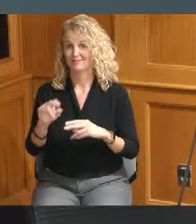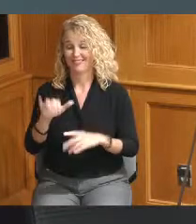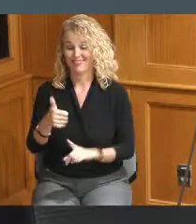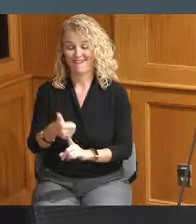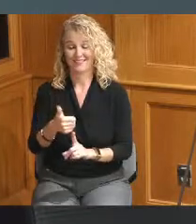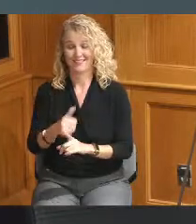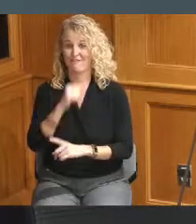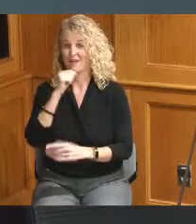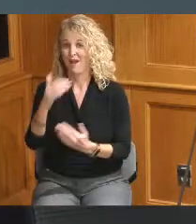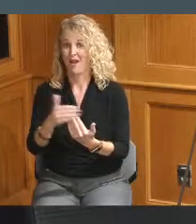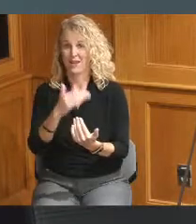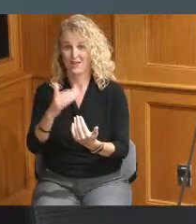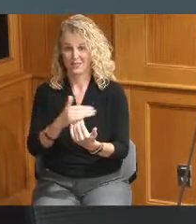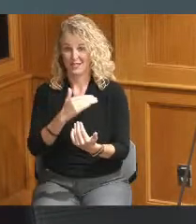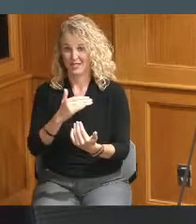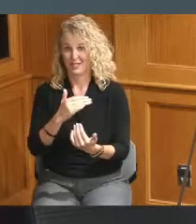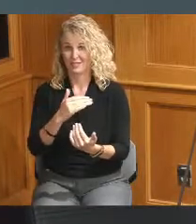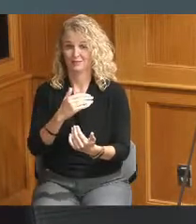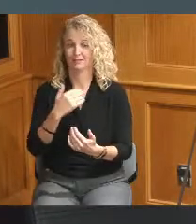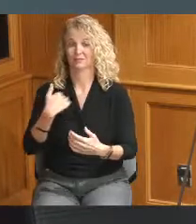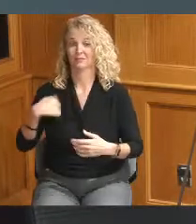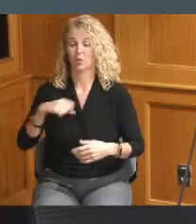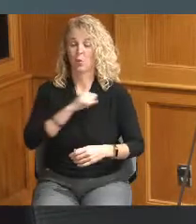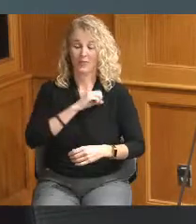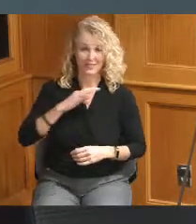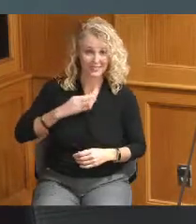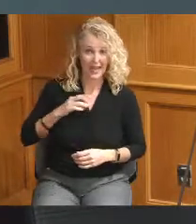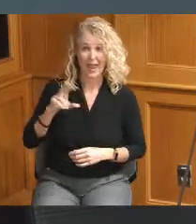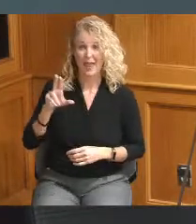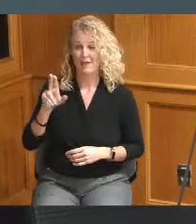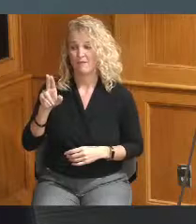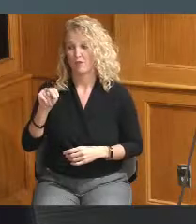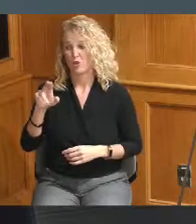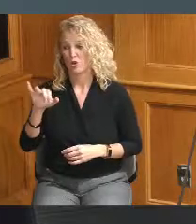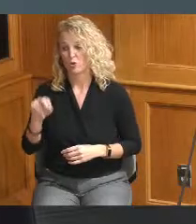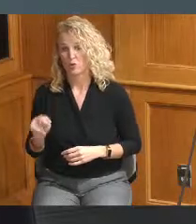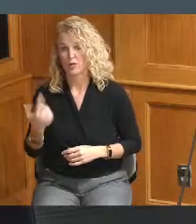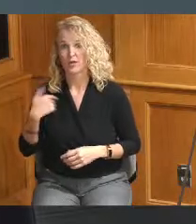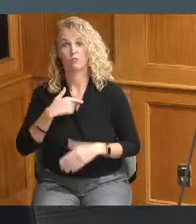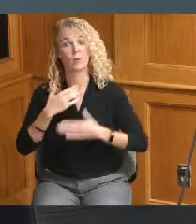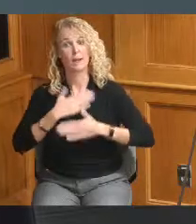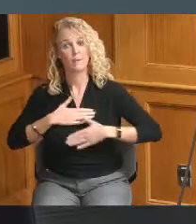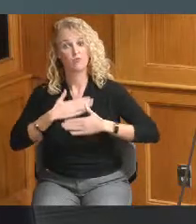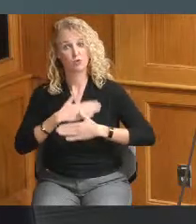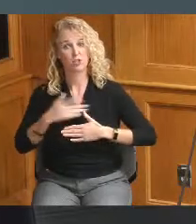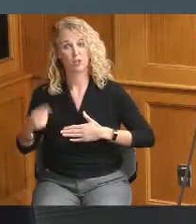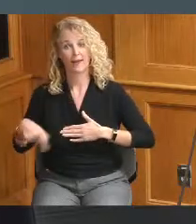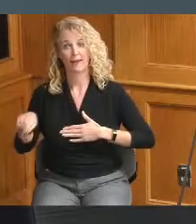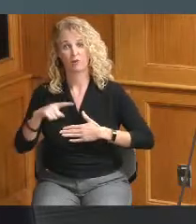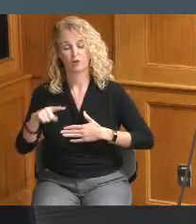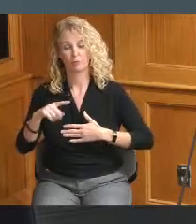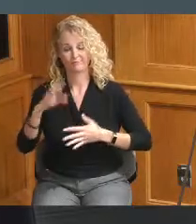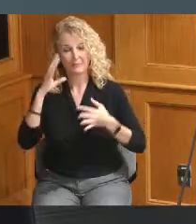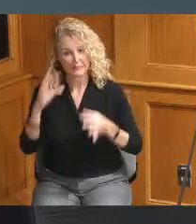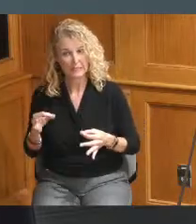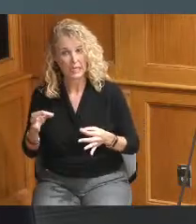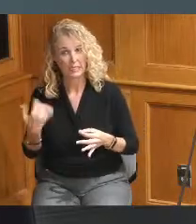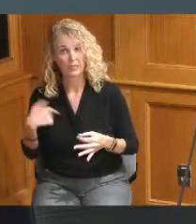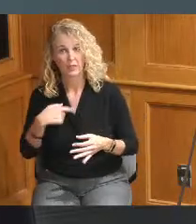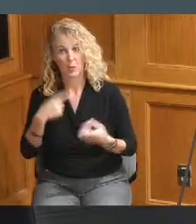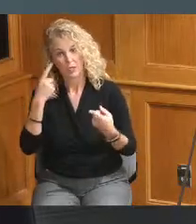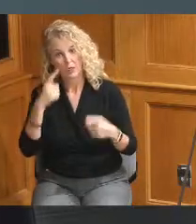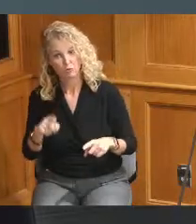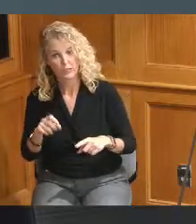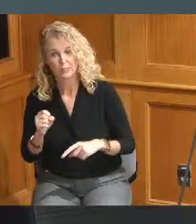easy job. Staff and also union worked together to come to some great conclusions that we could, of course,